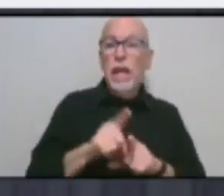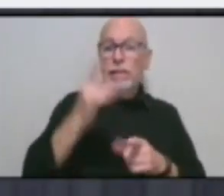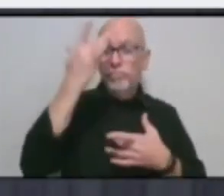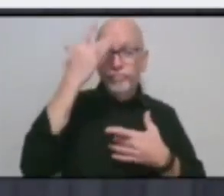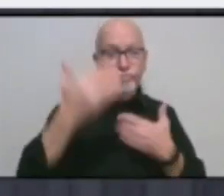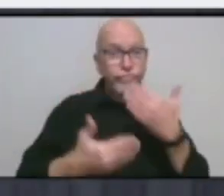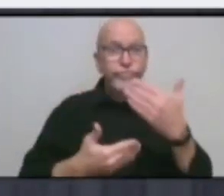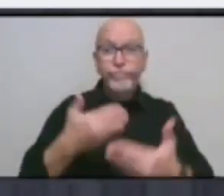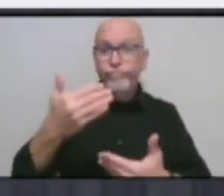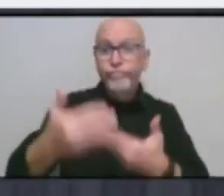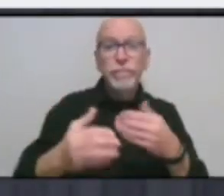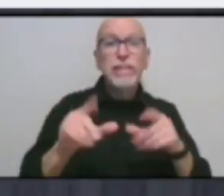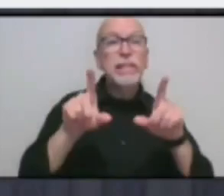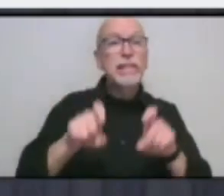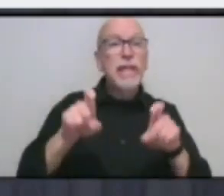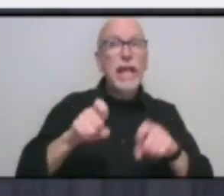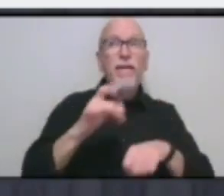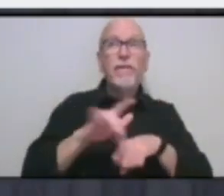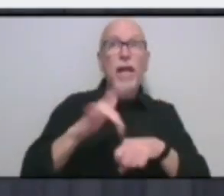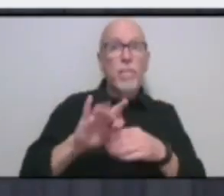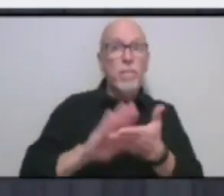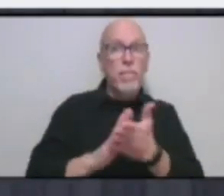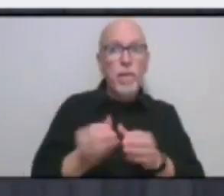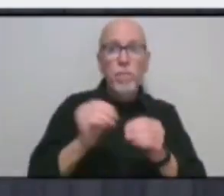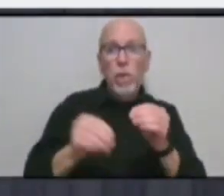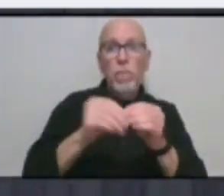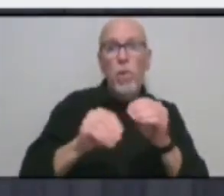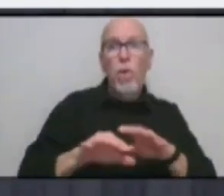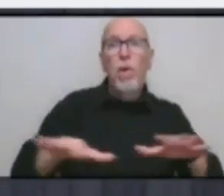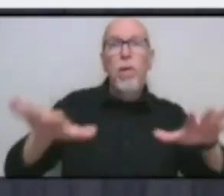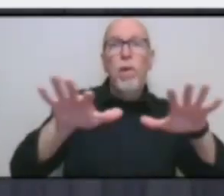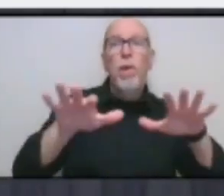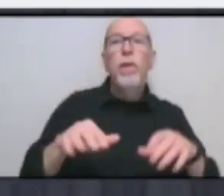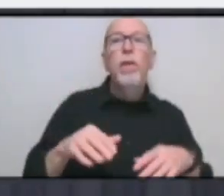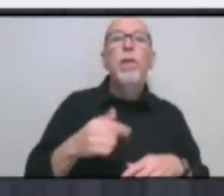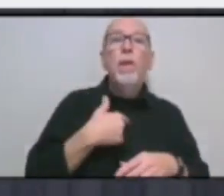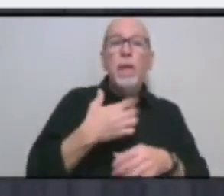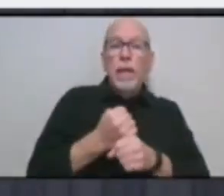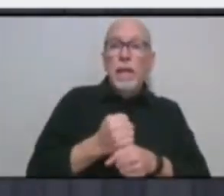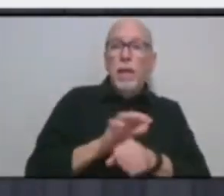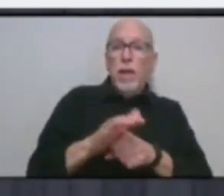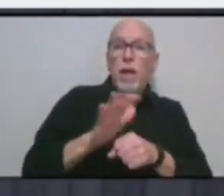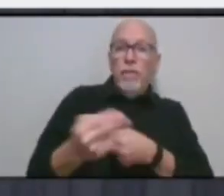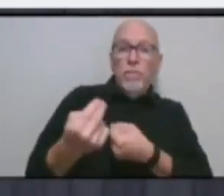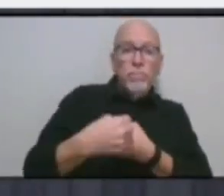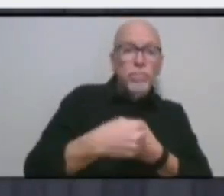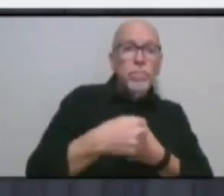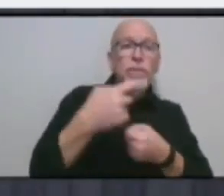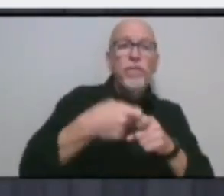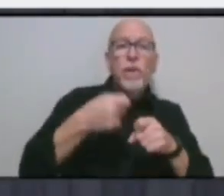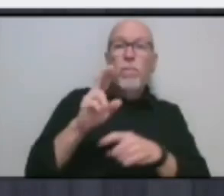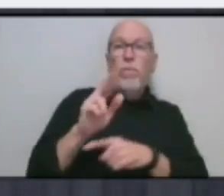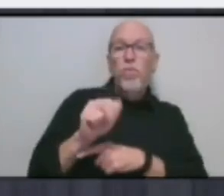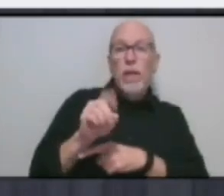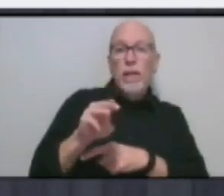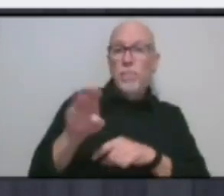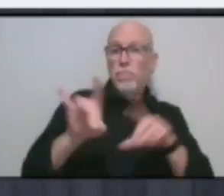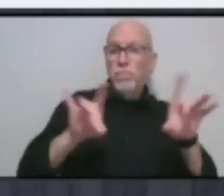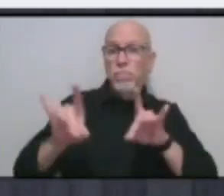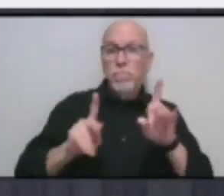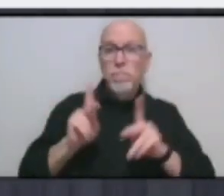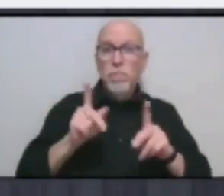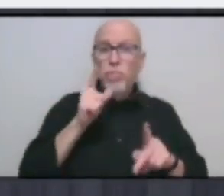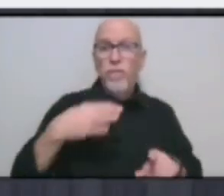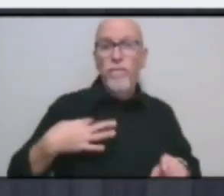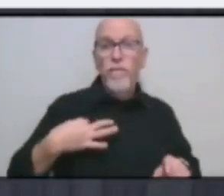testing availability has increased, getting sufficient participation in studies from randomly selected volunteers